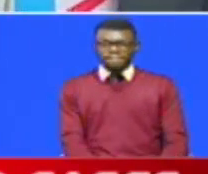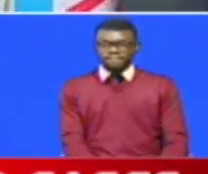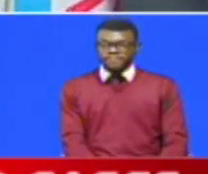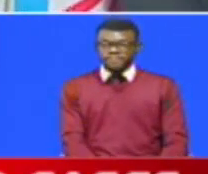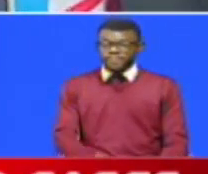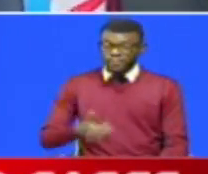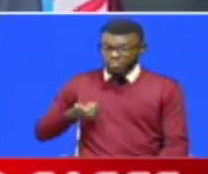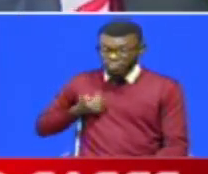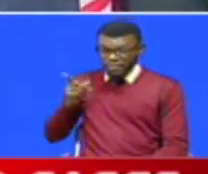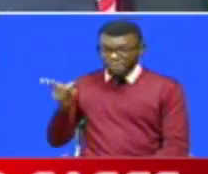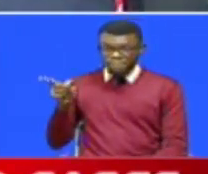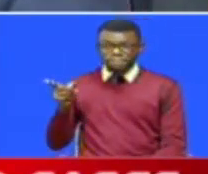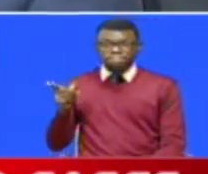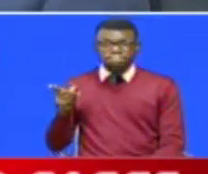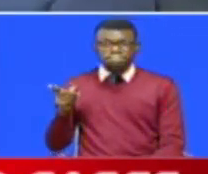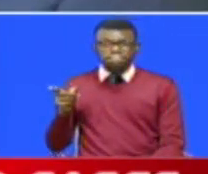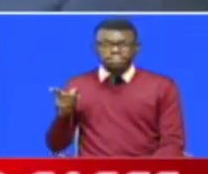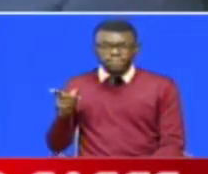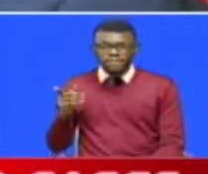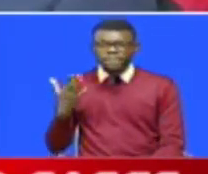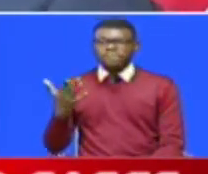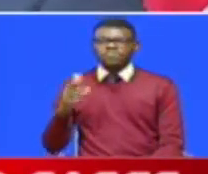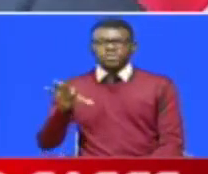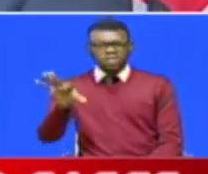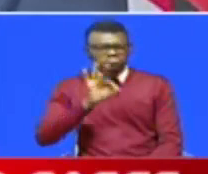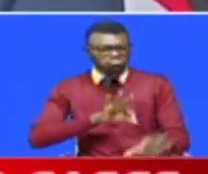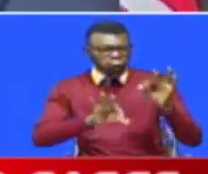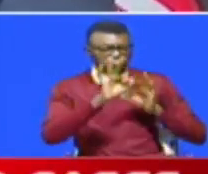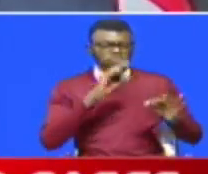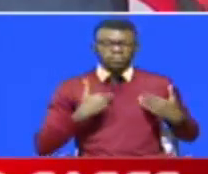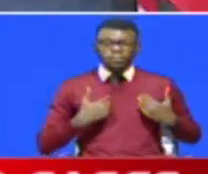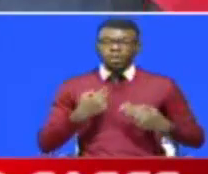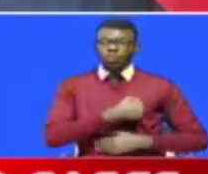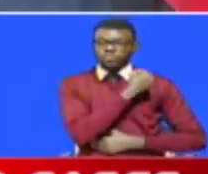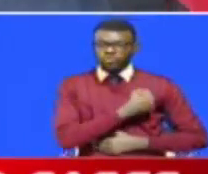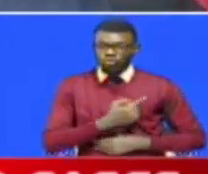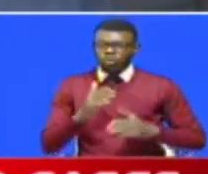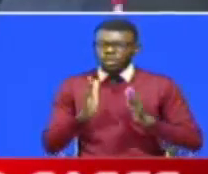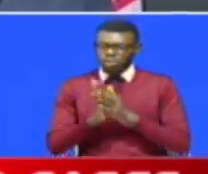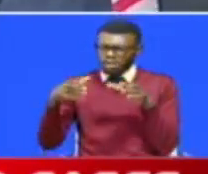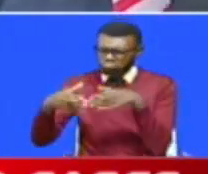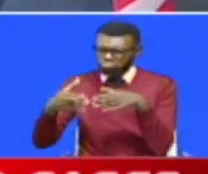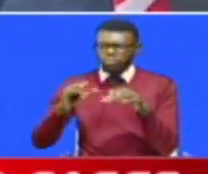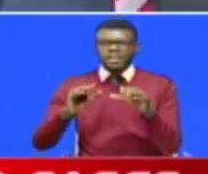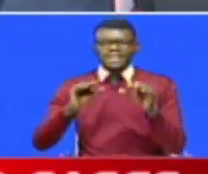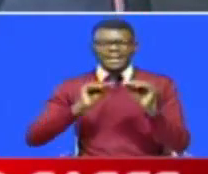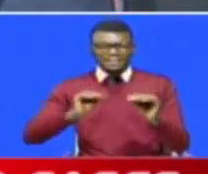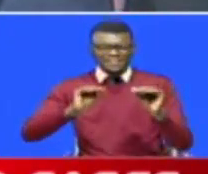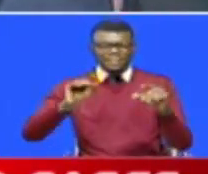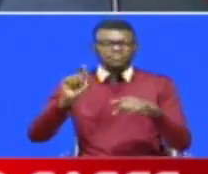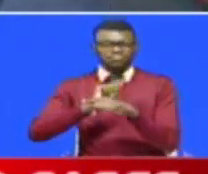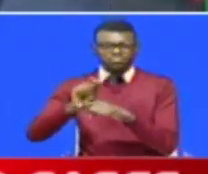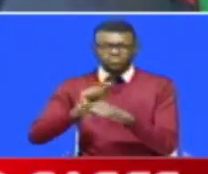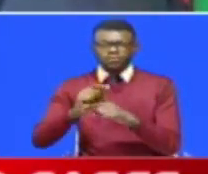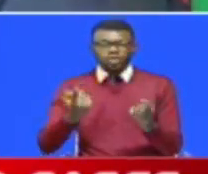She identified hospital champions, and together they led the team in training